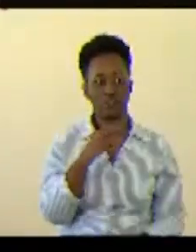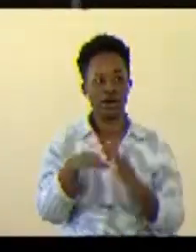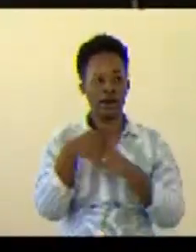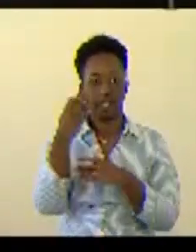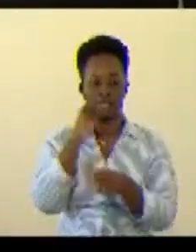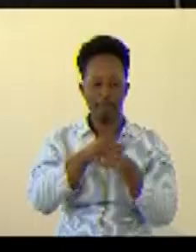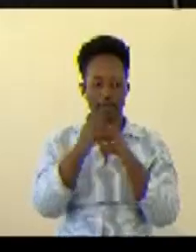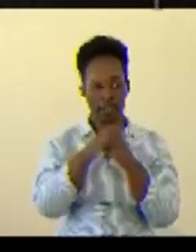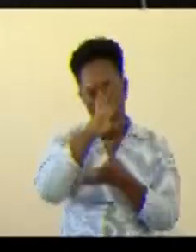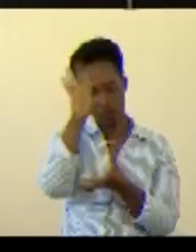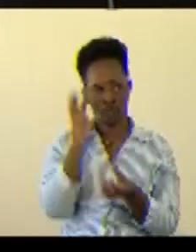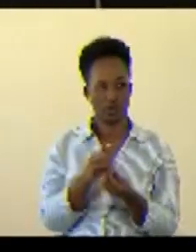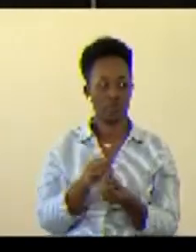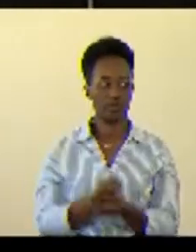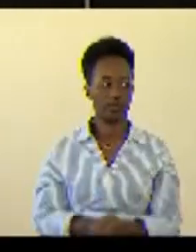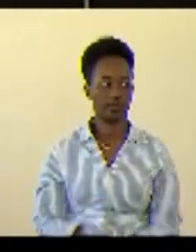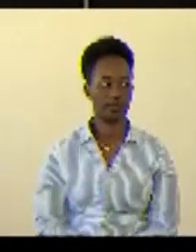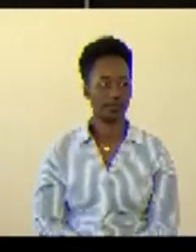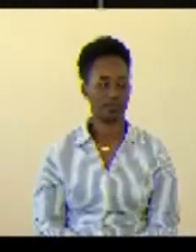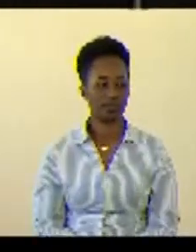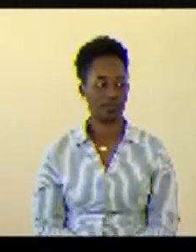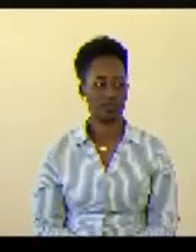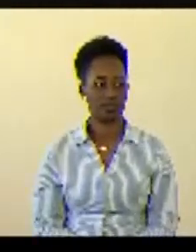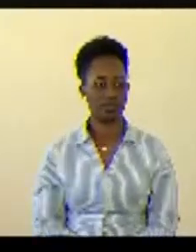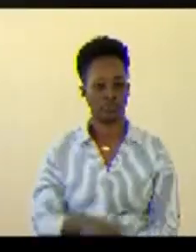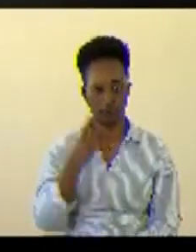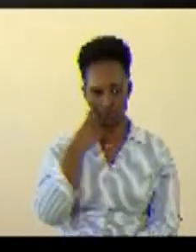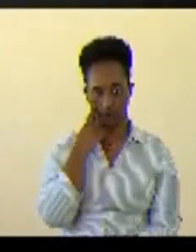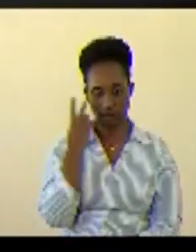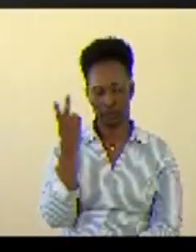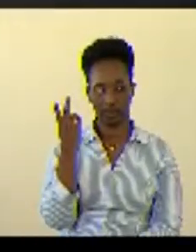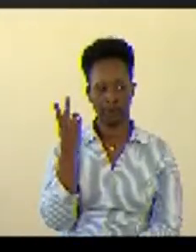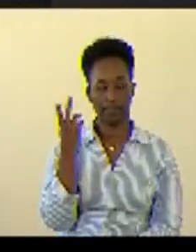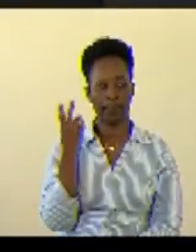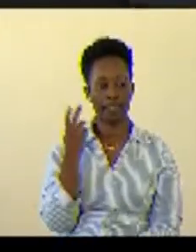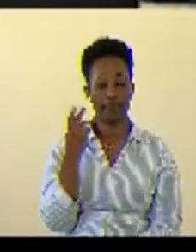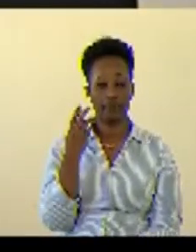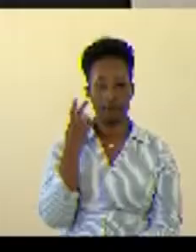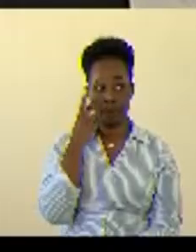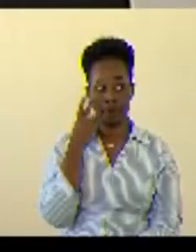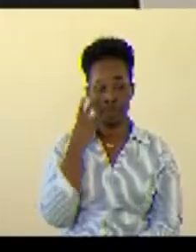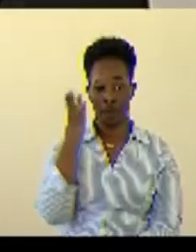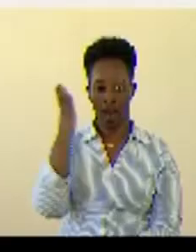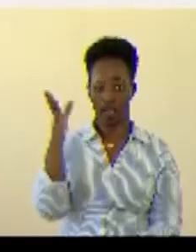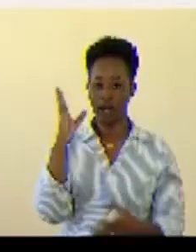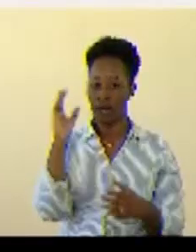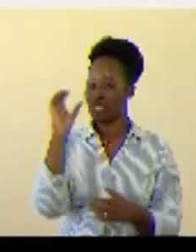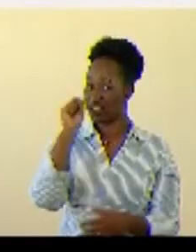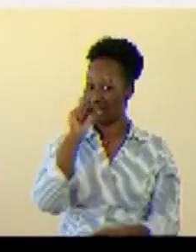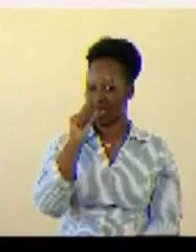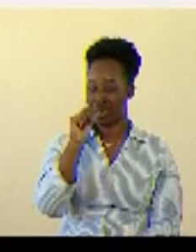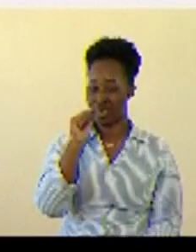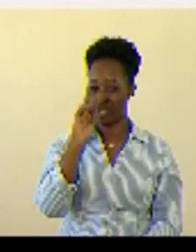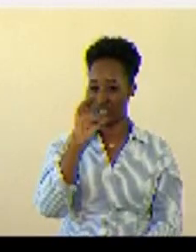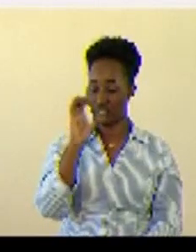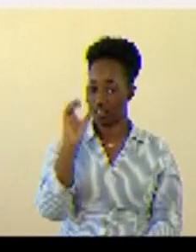conclusion. Let's go quickly to our observation. Here you have seen, here there is absence of starch.